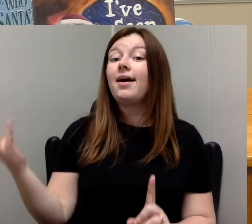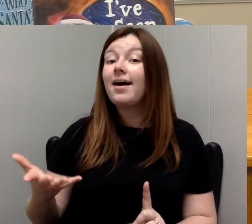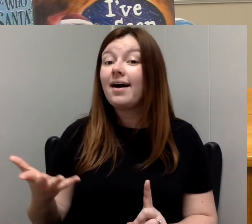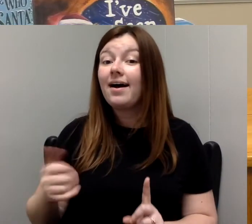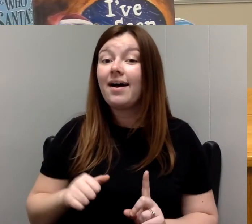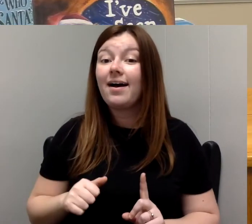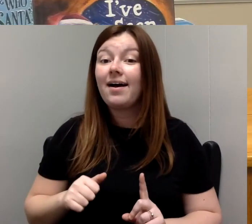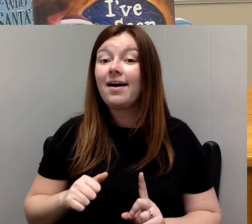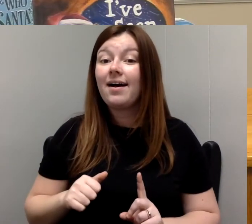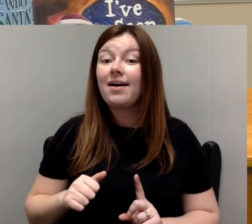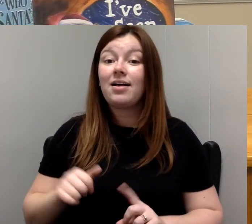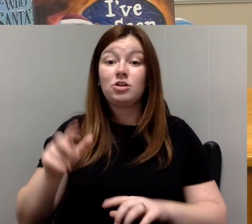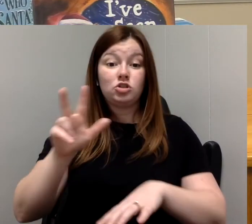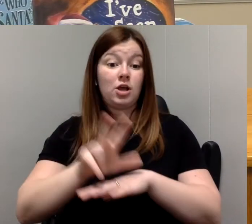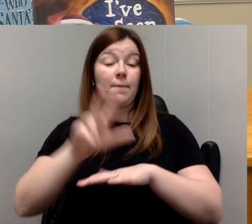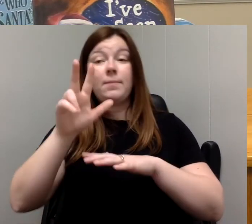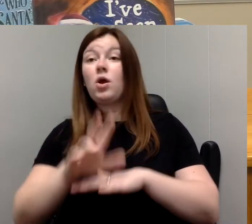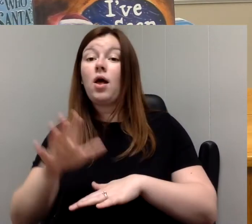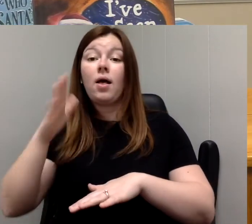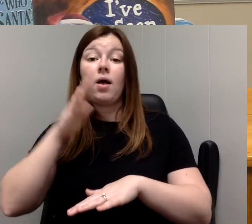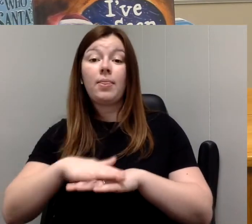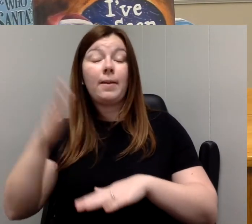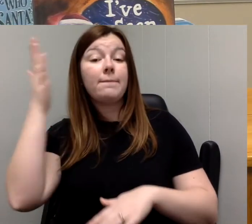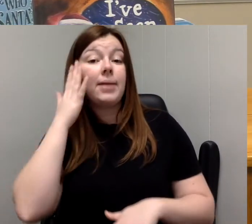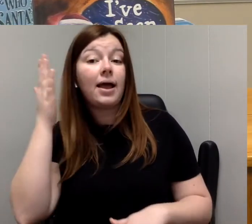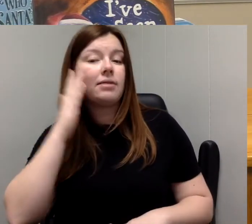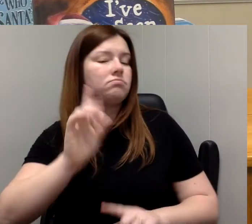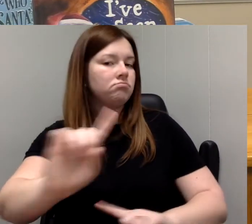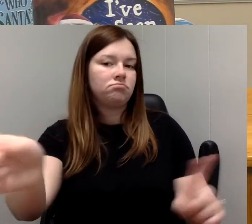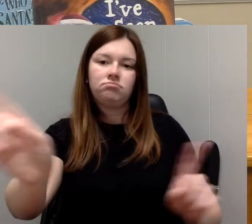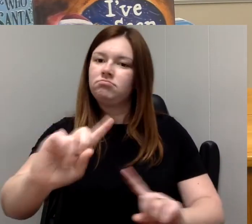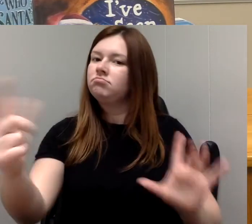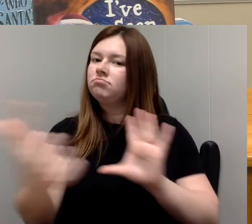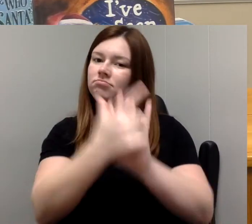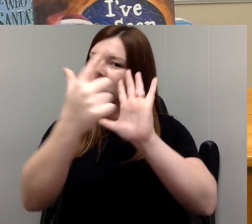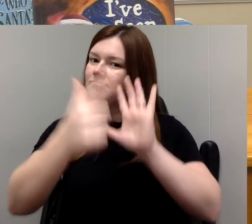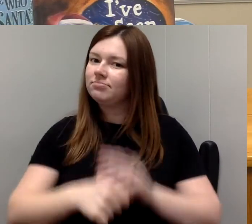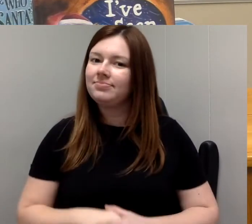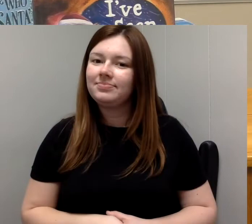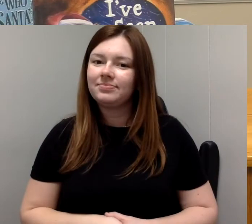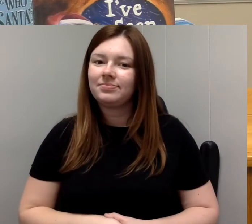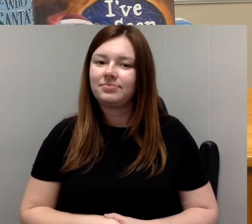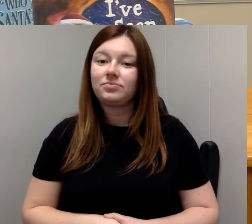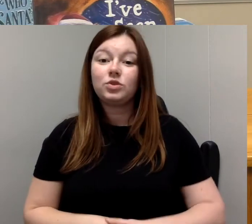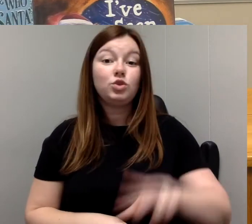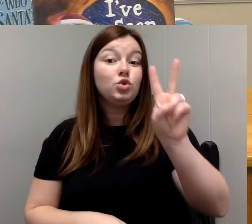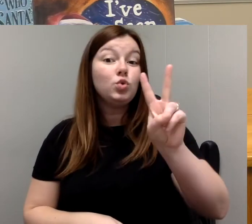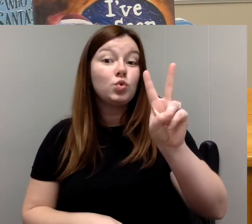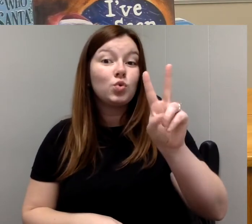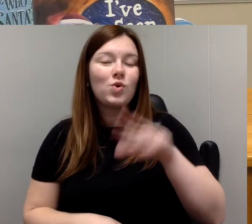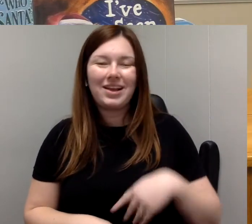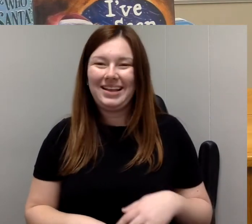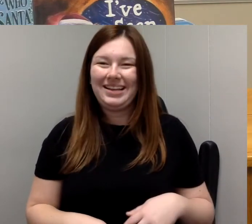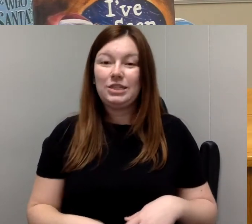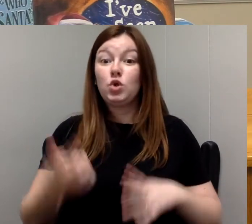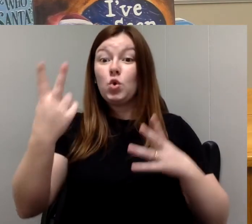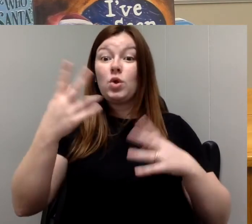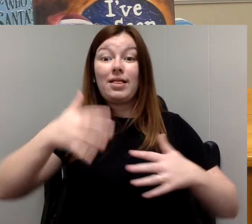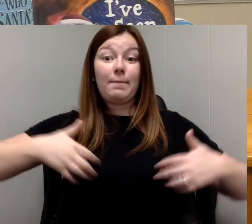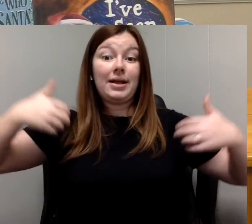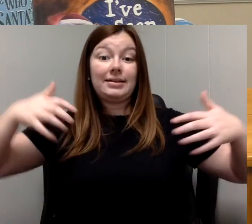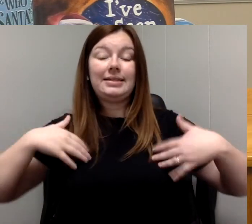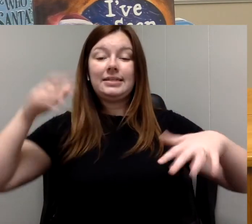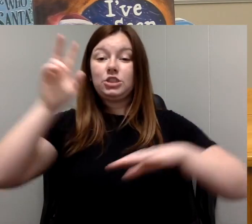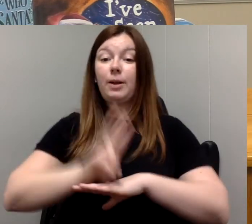doctor and the doctor said, no more monkeys jumping on the bed.